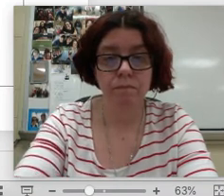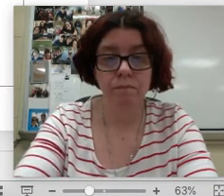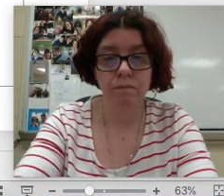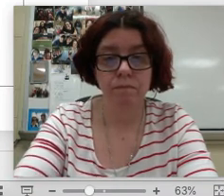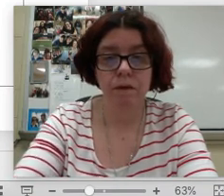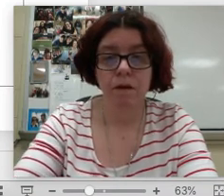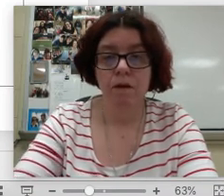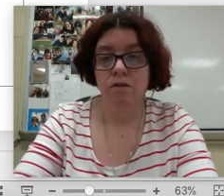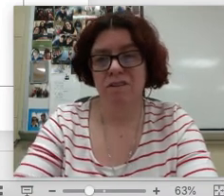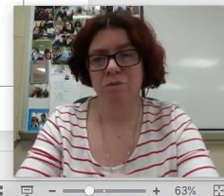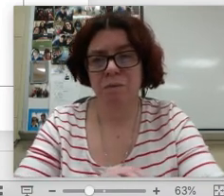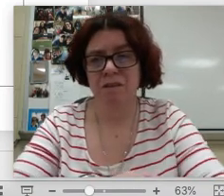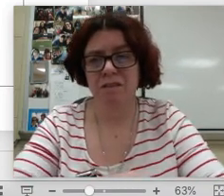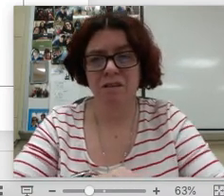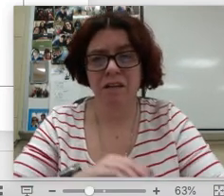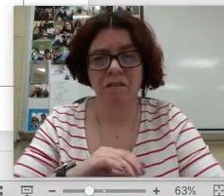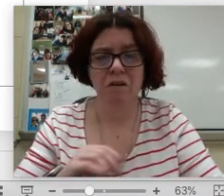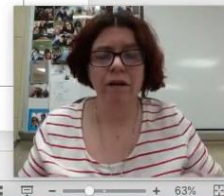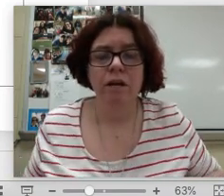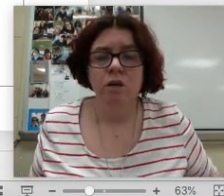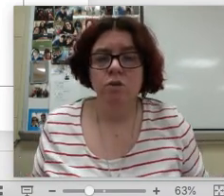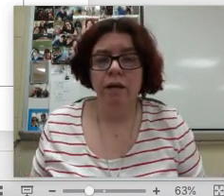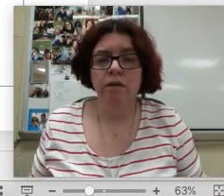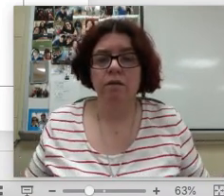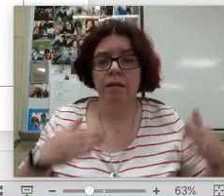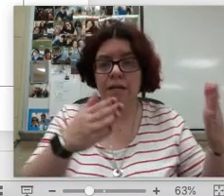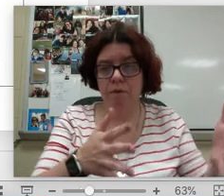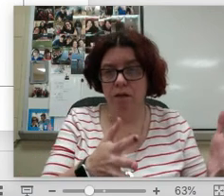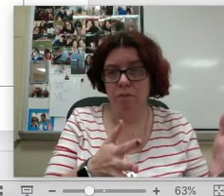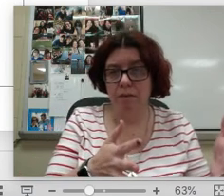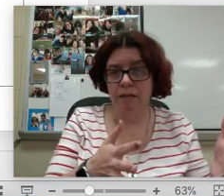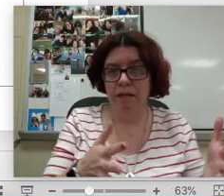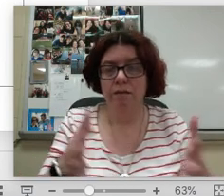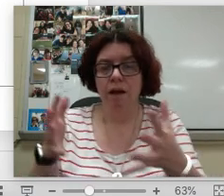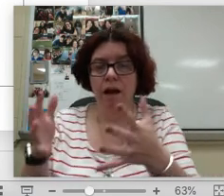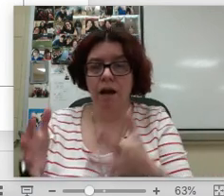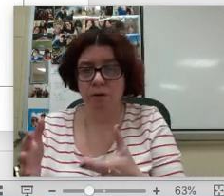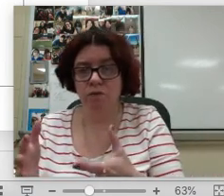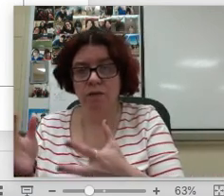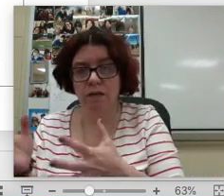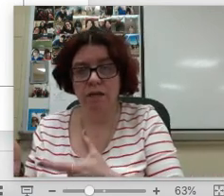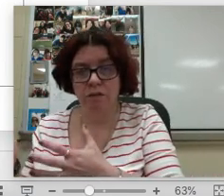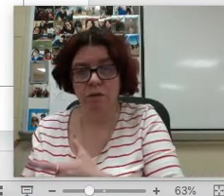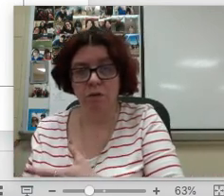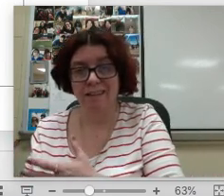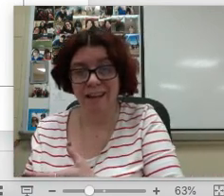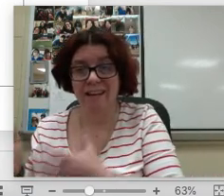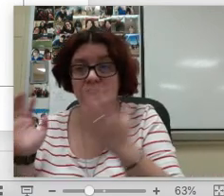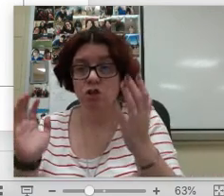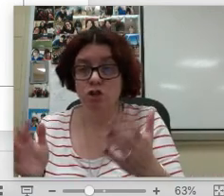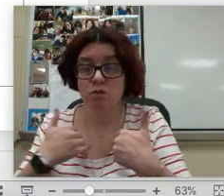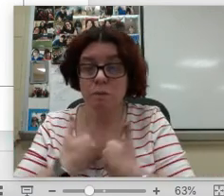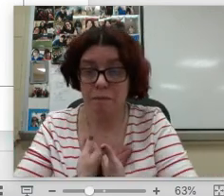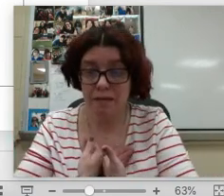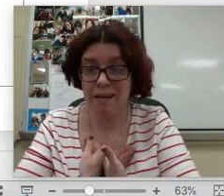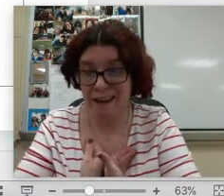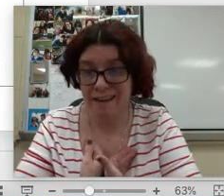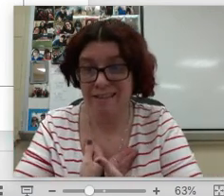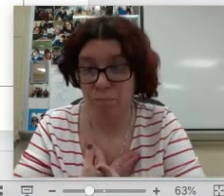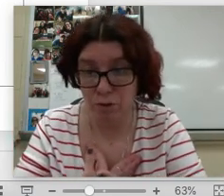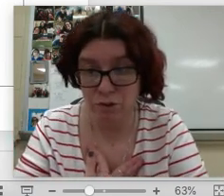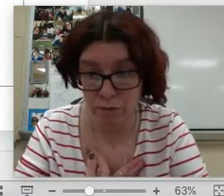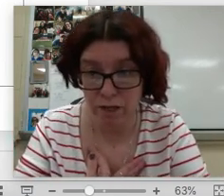Sorry, there's people outside talking now in the hallway. So again, EBR at the beginning, eyebrows for a done, head to hold at the end. Shows